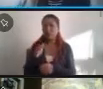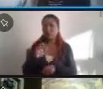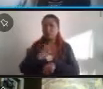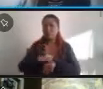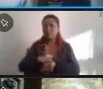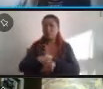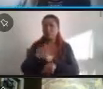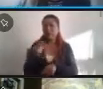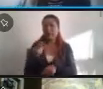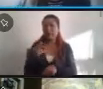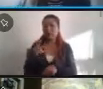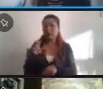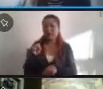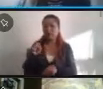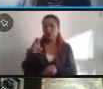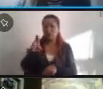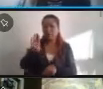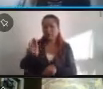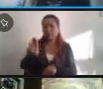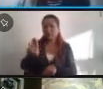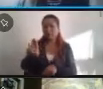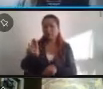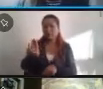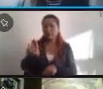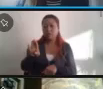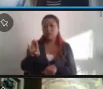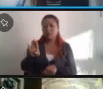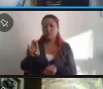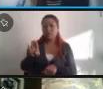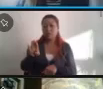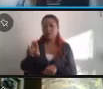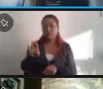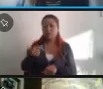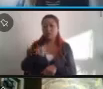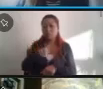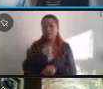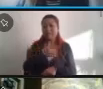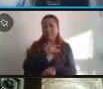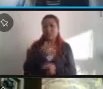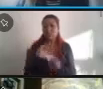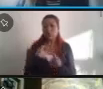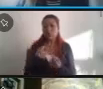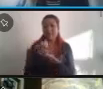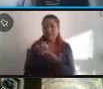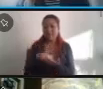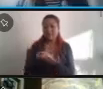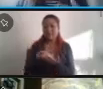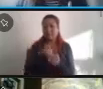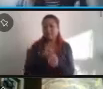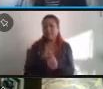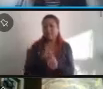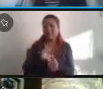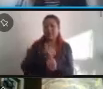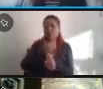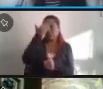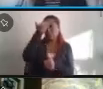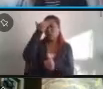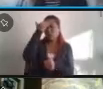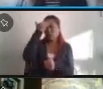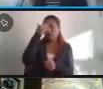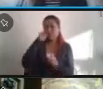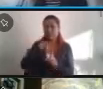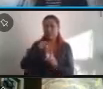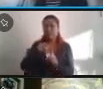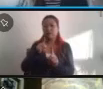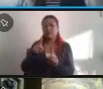HSRB really looks and evaluates, let's call it the evidence base. It's our knowledge. It is the underlying knowledge